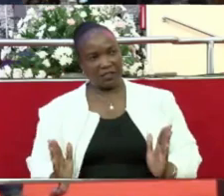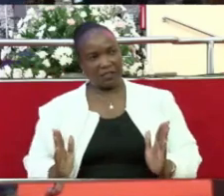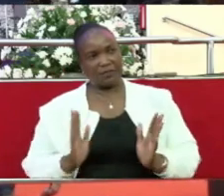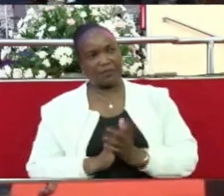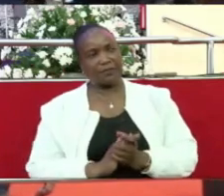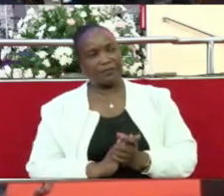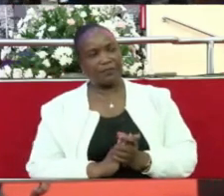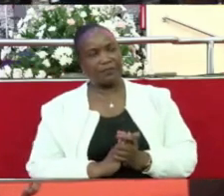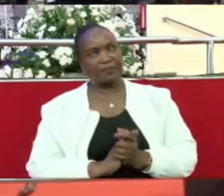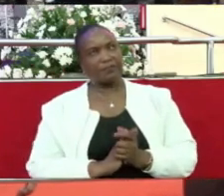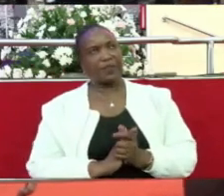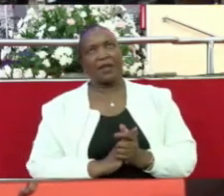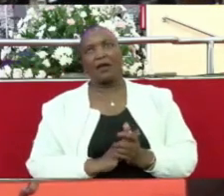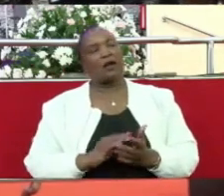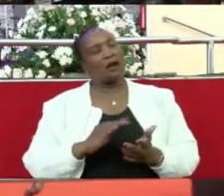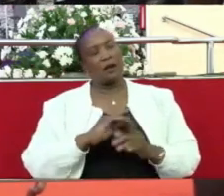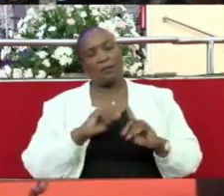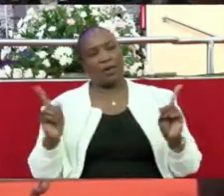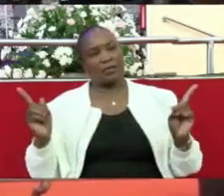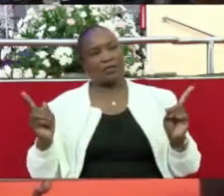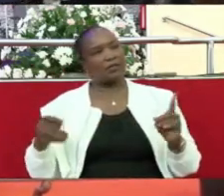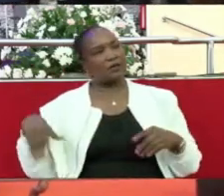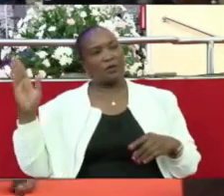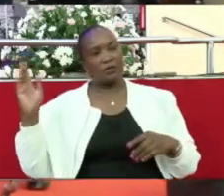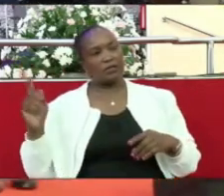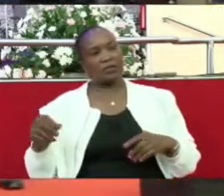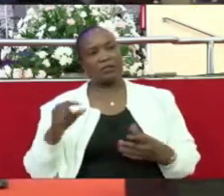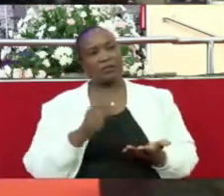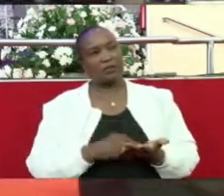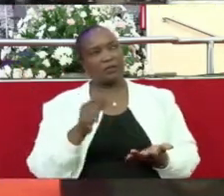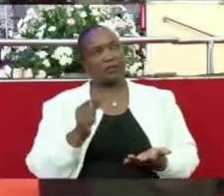because of God's grace that causes you to be in places